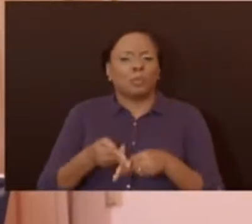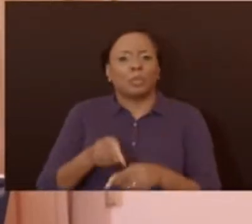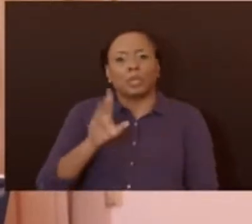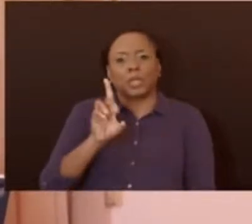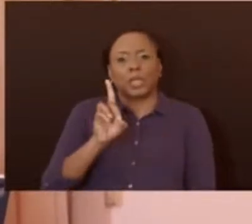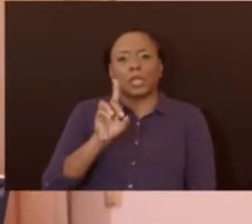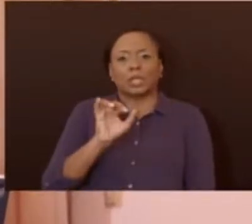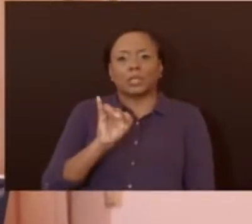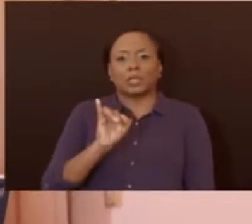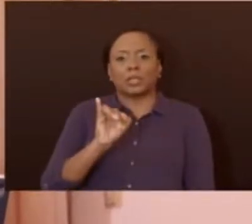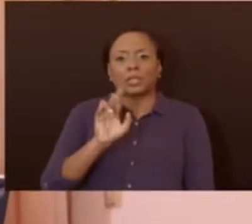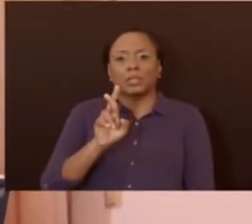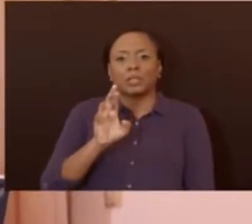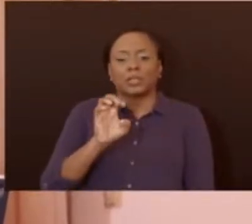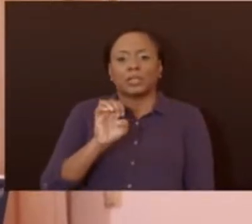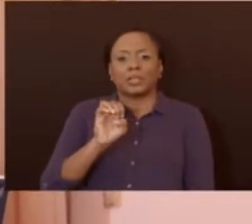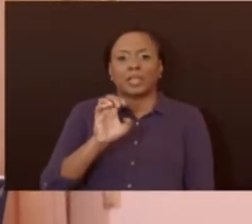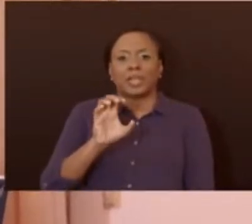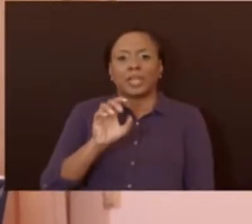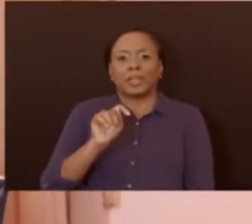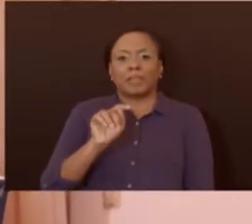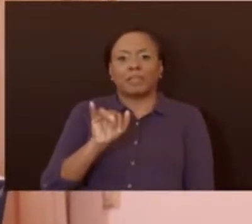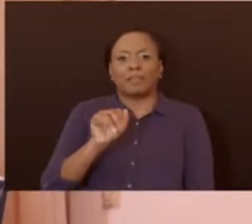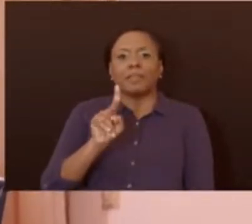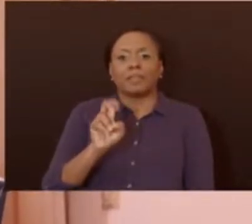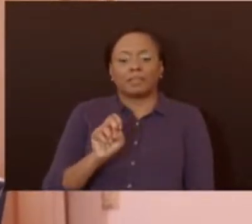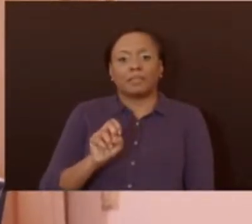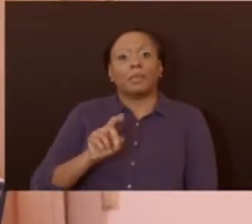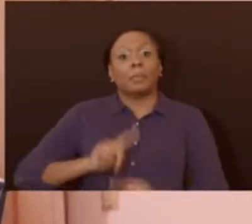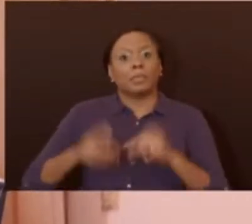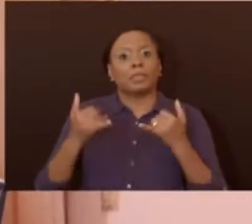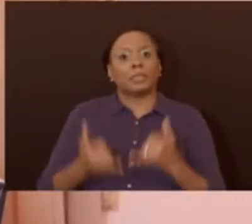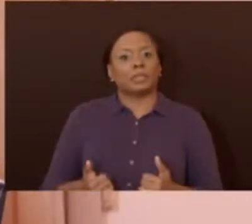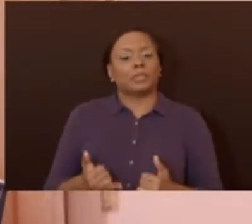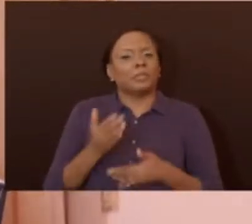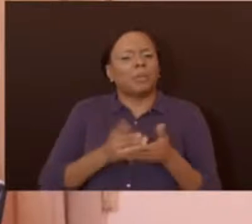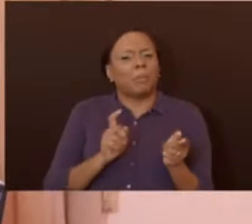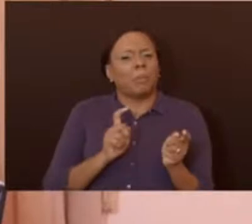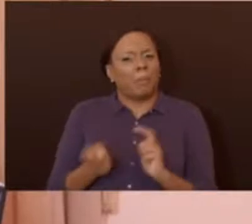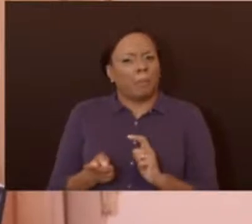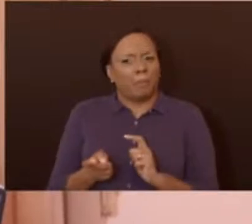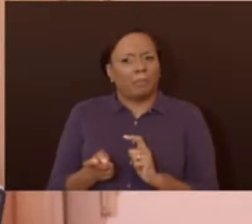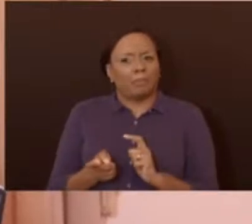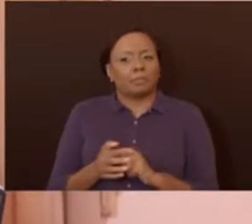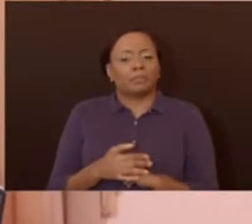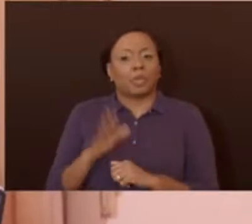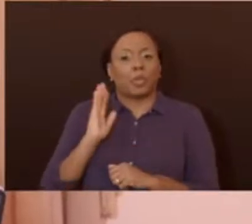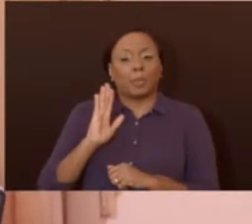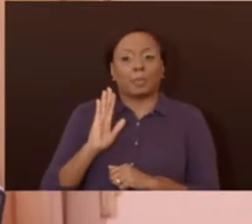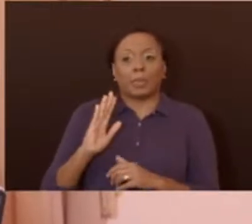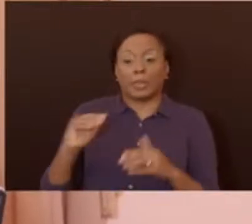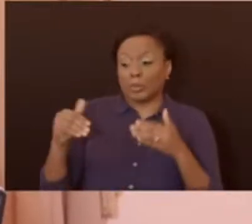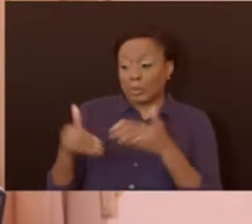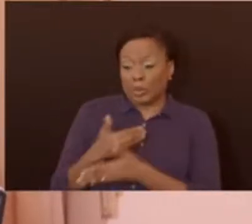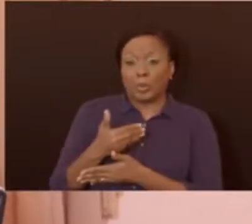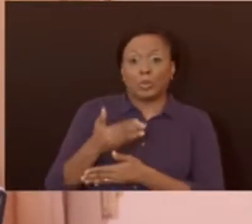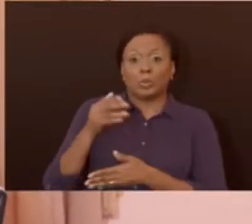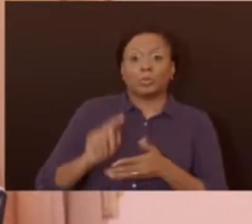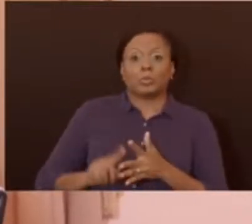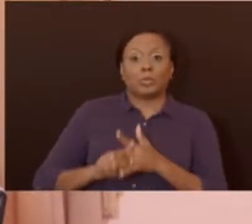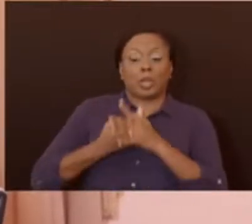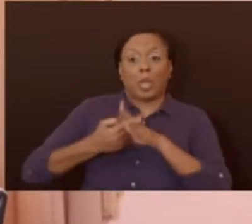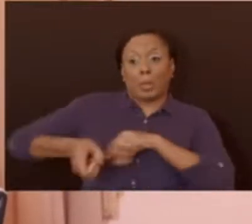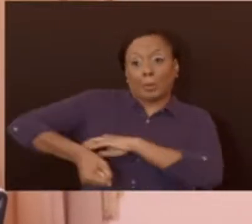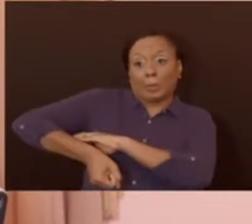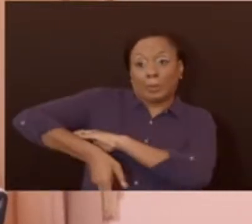to change some things midstream. That current directive is being revoked and the new directive will be in effect from